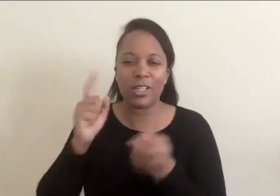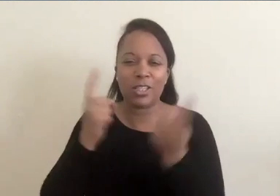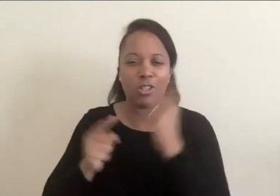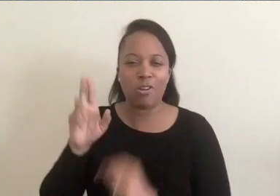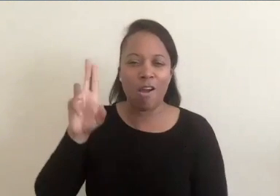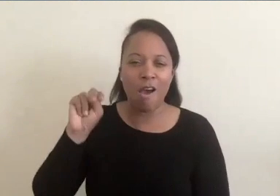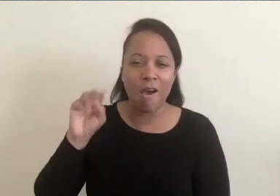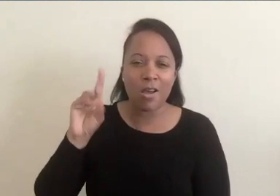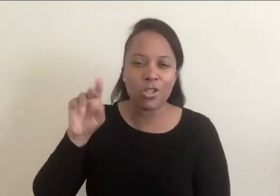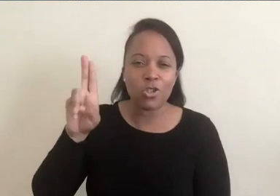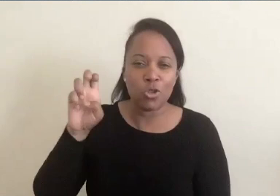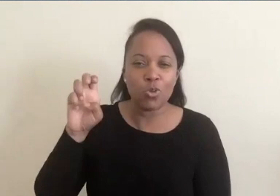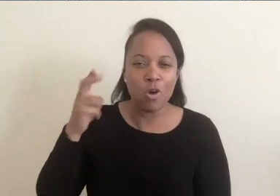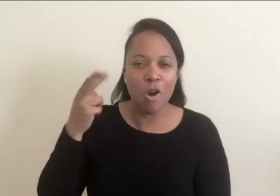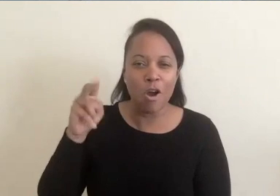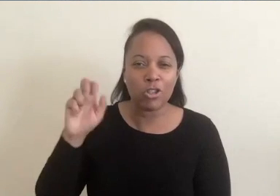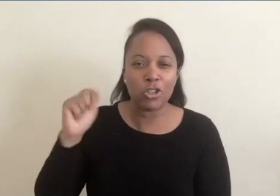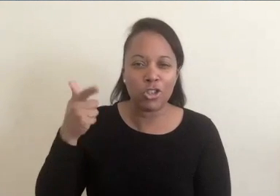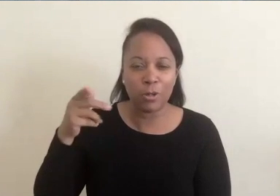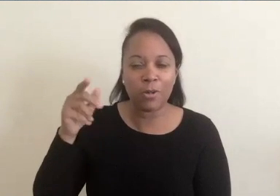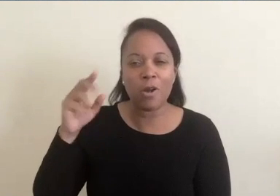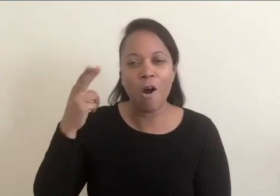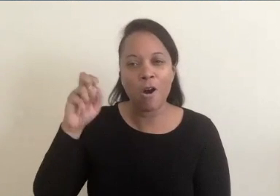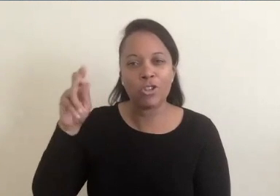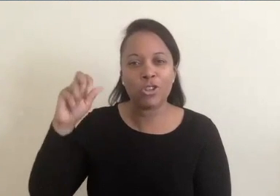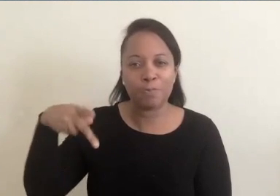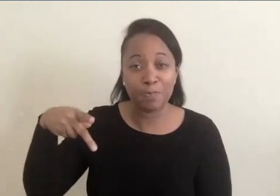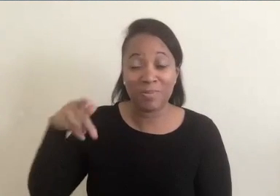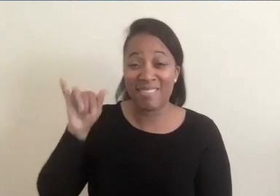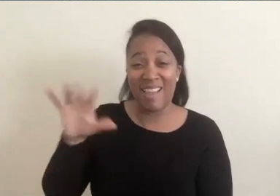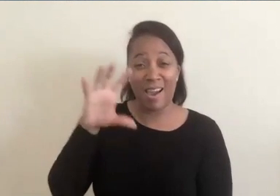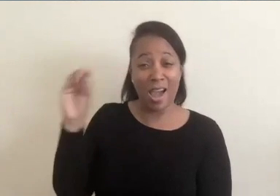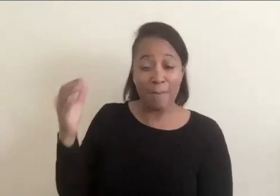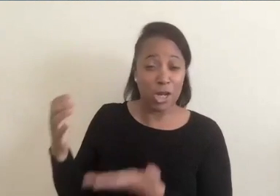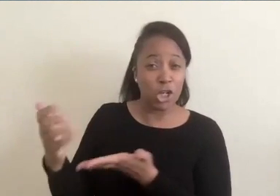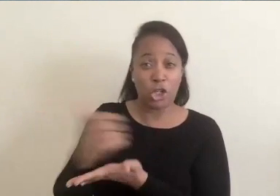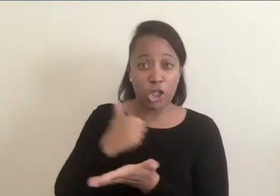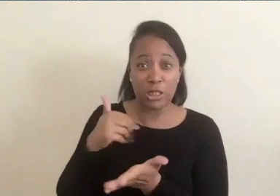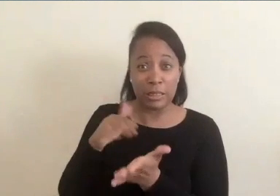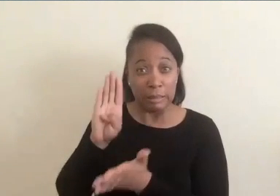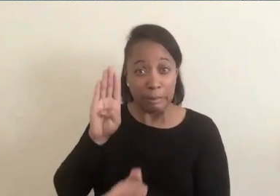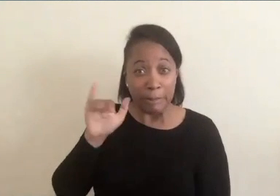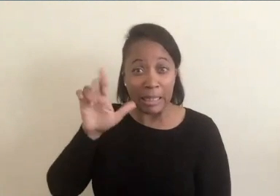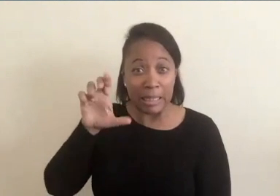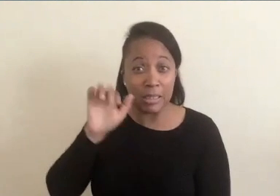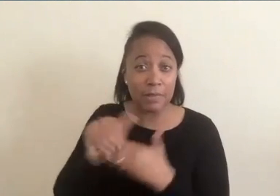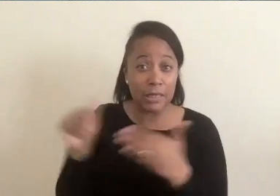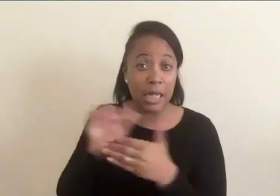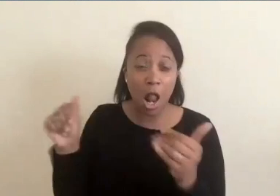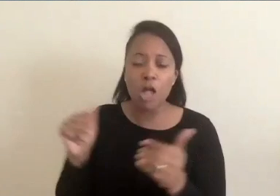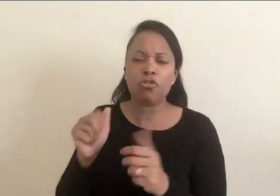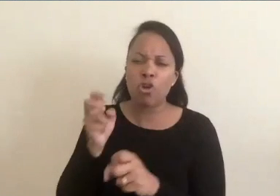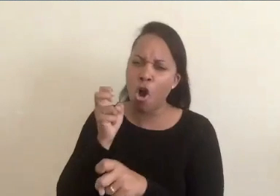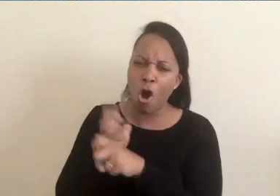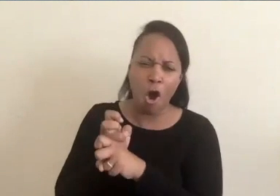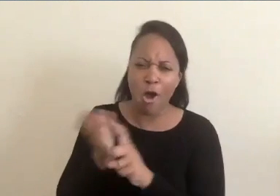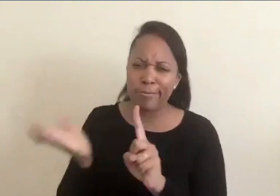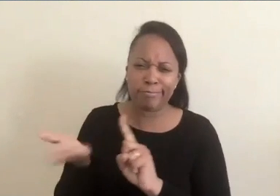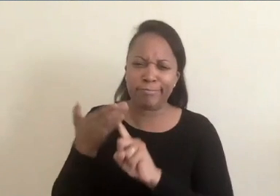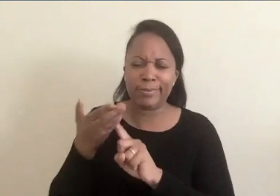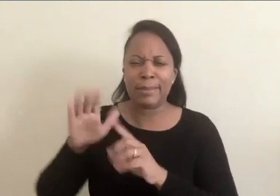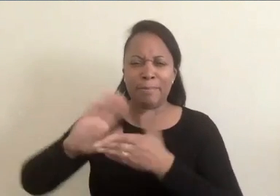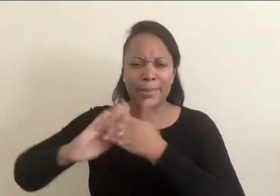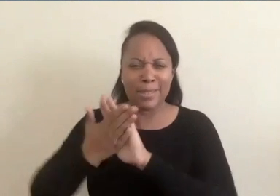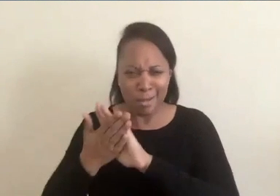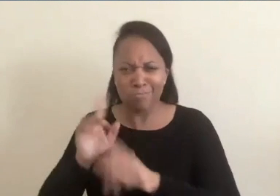you have a company that makes hundreds of millions or billions of dollars, it's kind of difficult to demonstrate that something